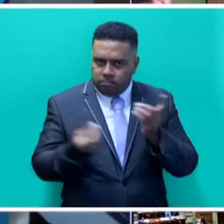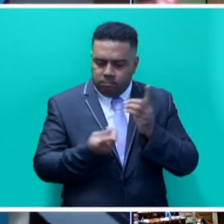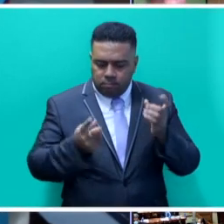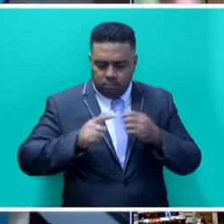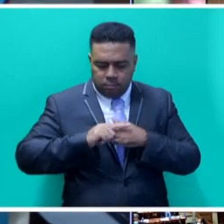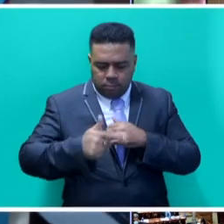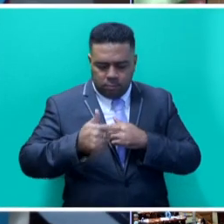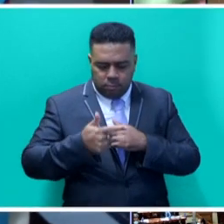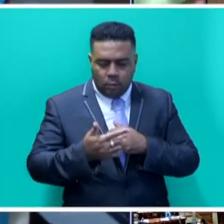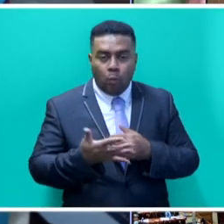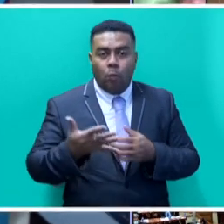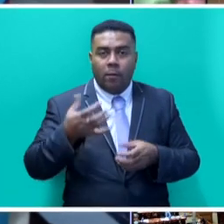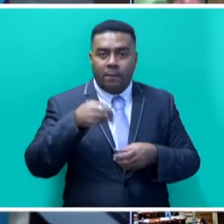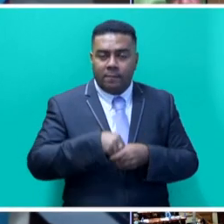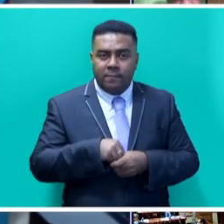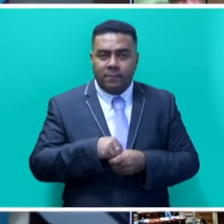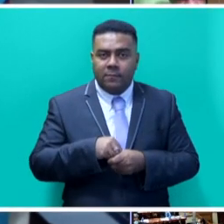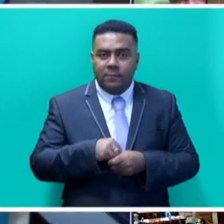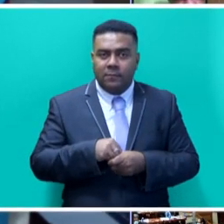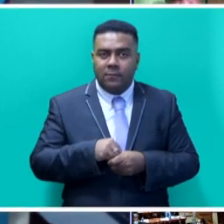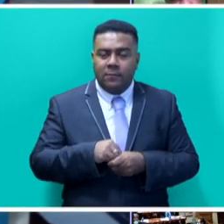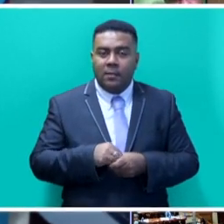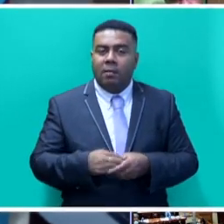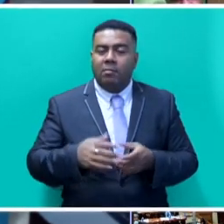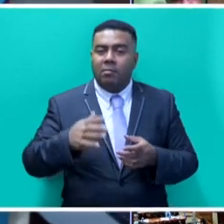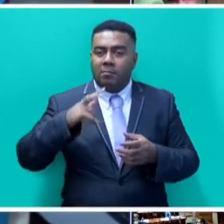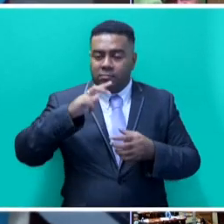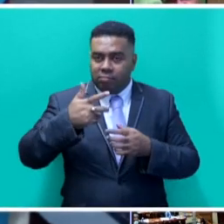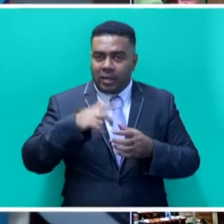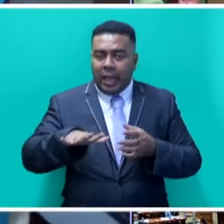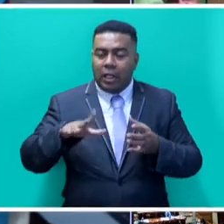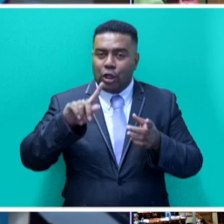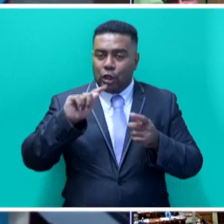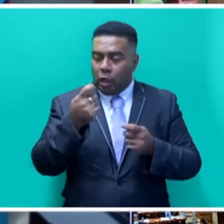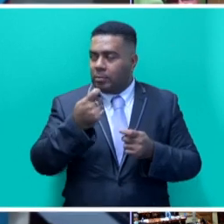or breaches the fundamental terms and condition.